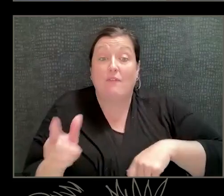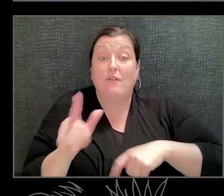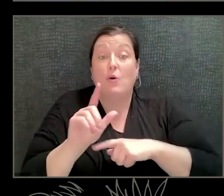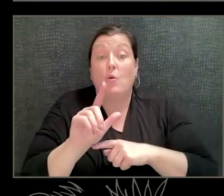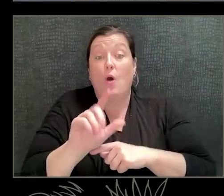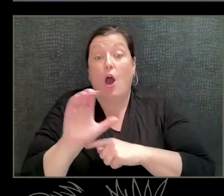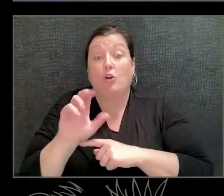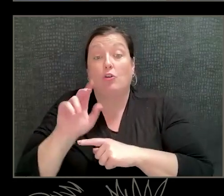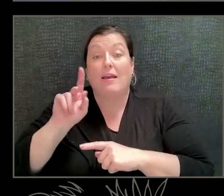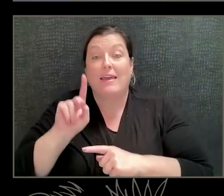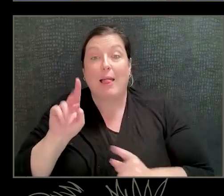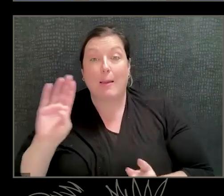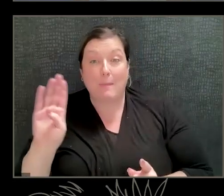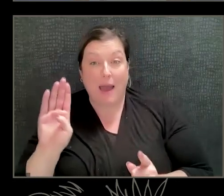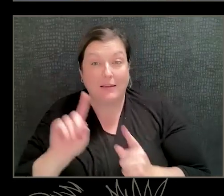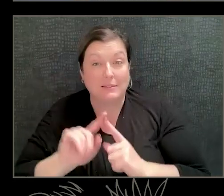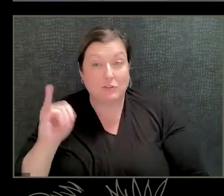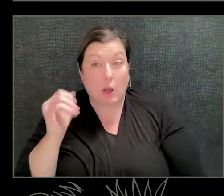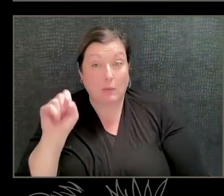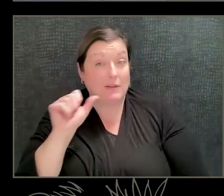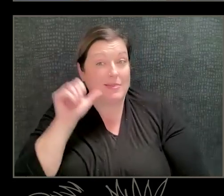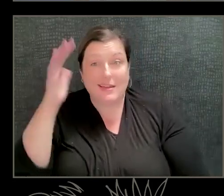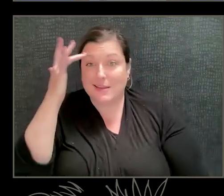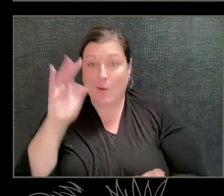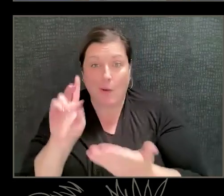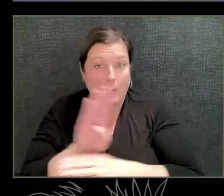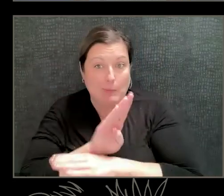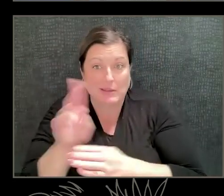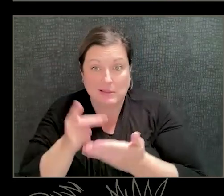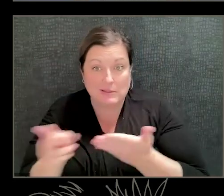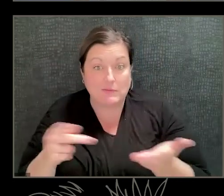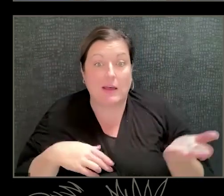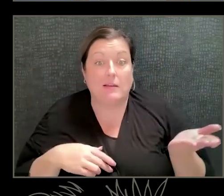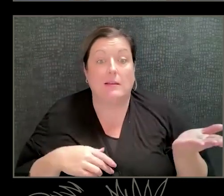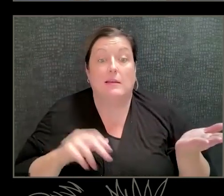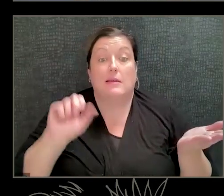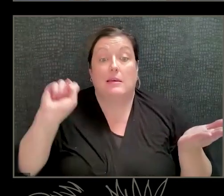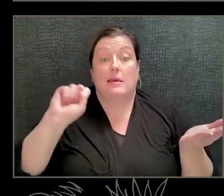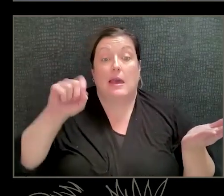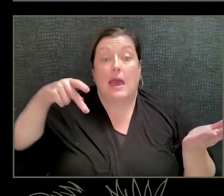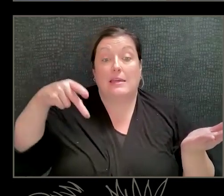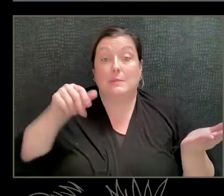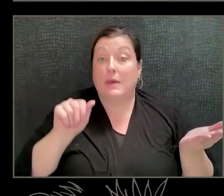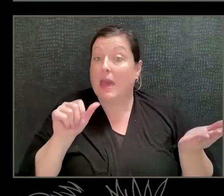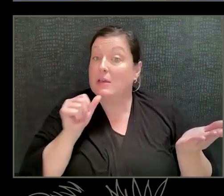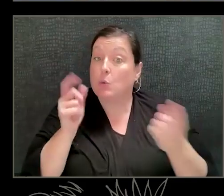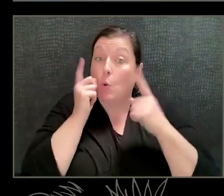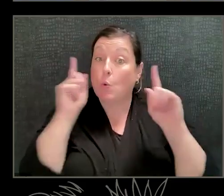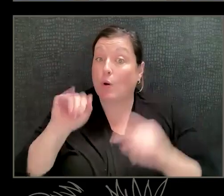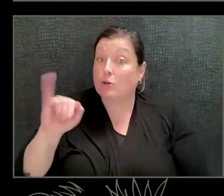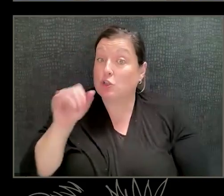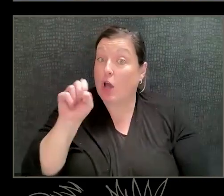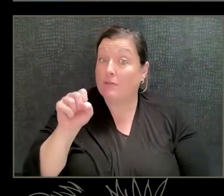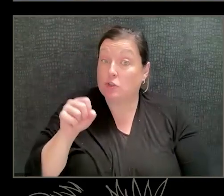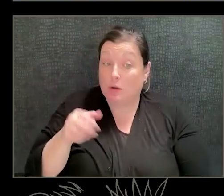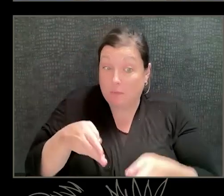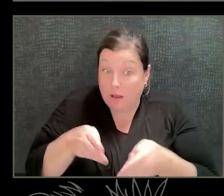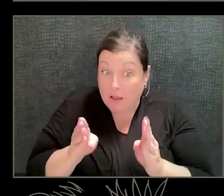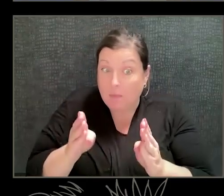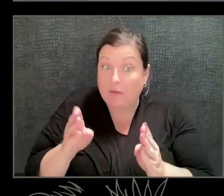is fine. That's not going to be why your business failed. SPAs won't work without JavaScript enabled. So what? That's fine. Who